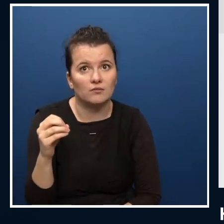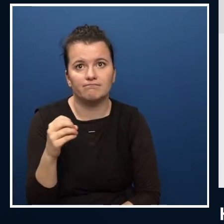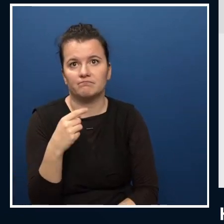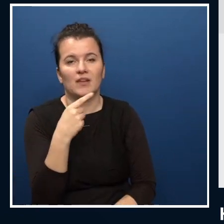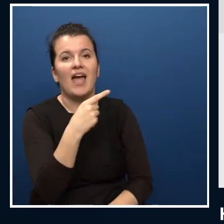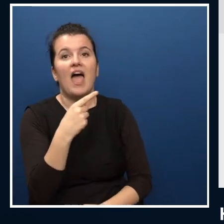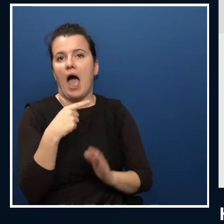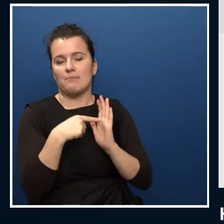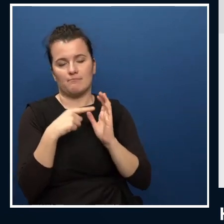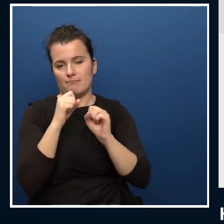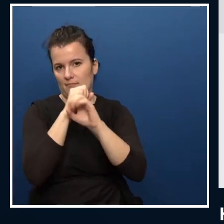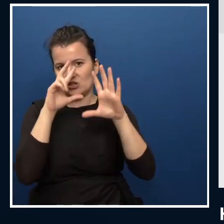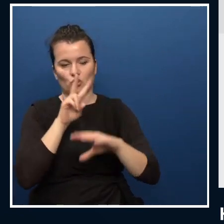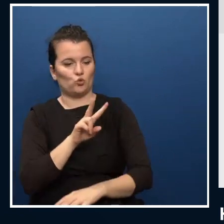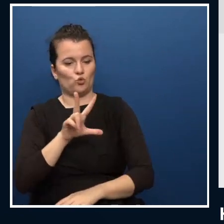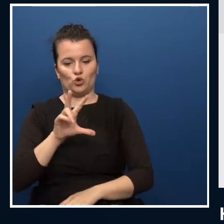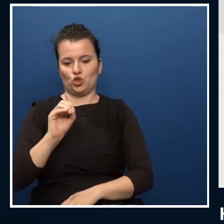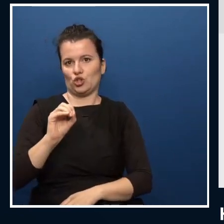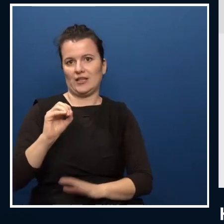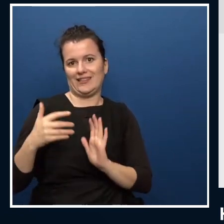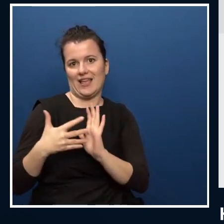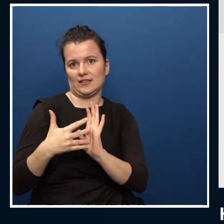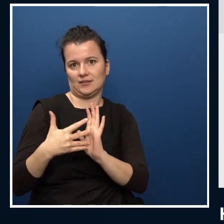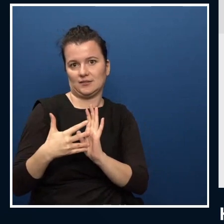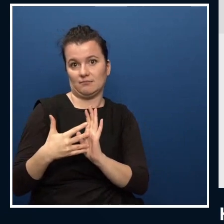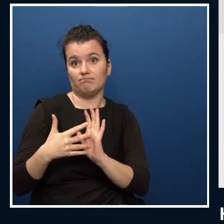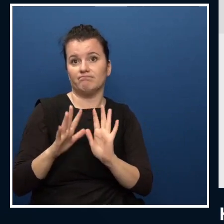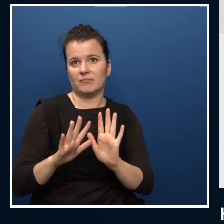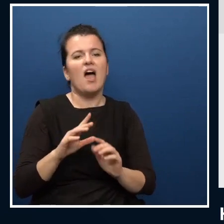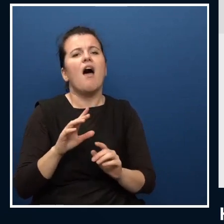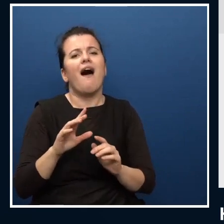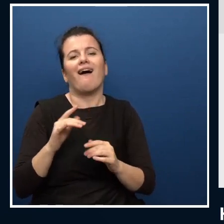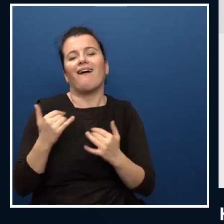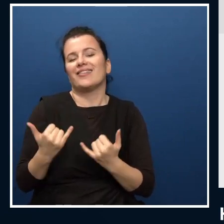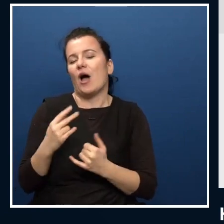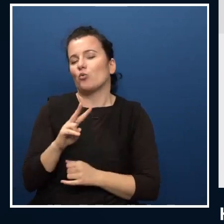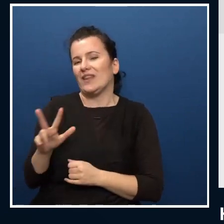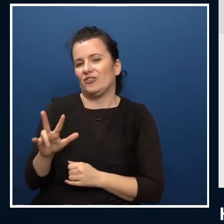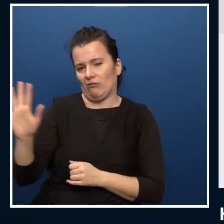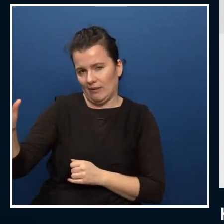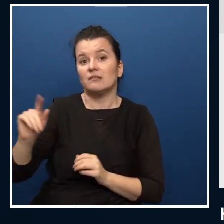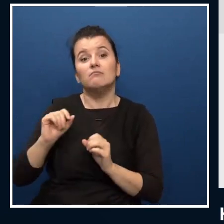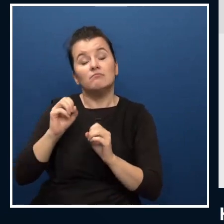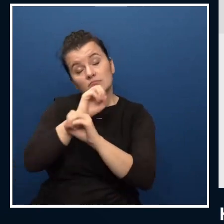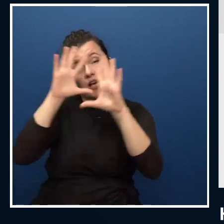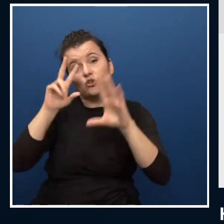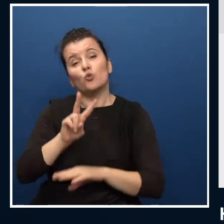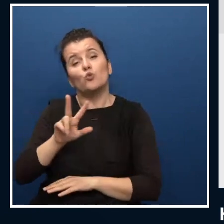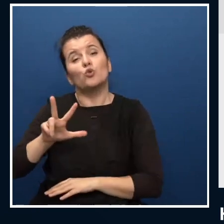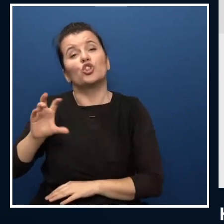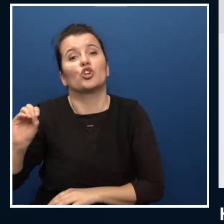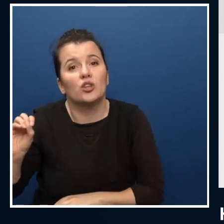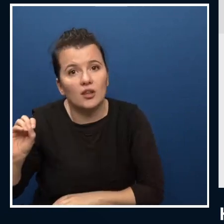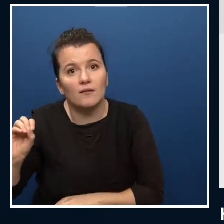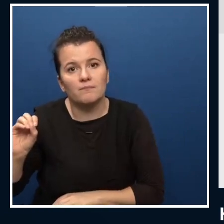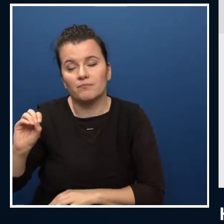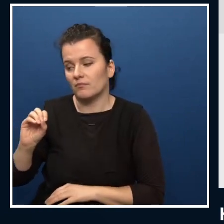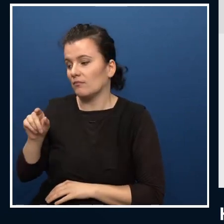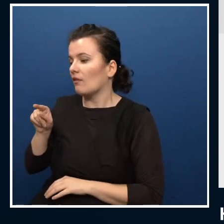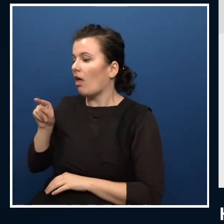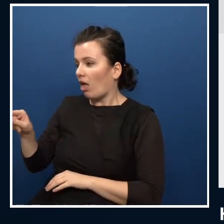was a great question, do you trust that? I would say, dude, I have 230 tests. I trust it. If I